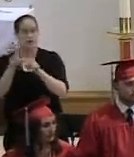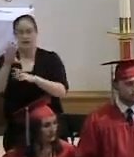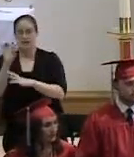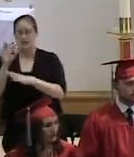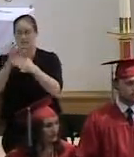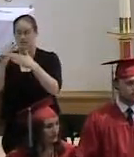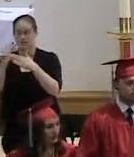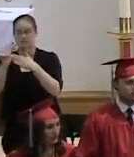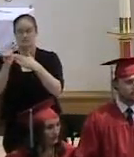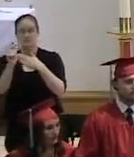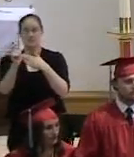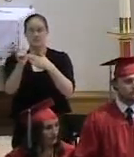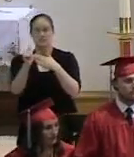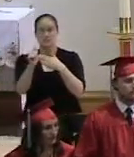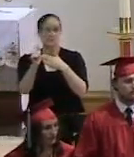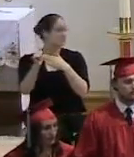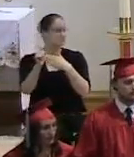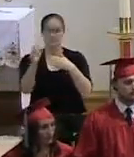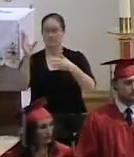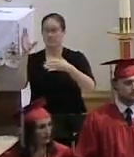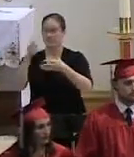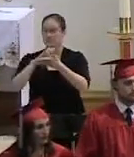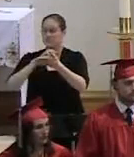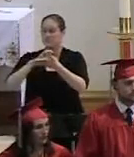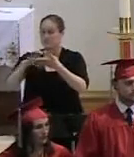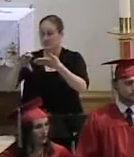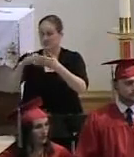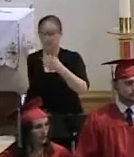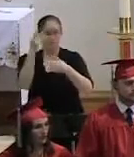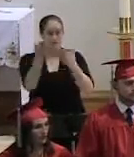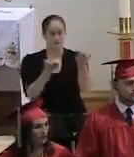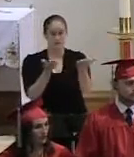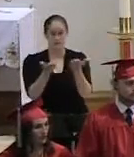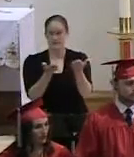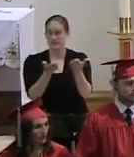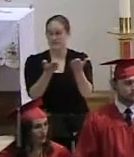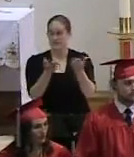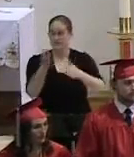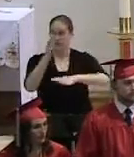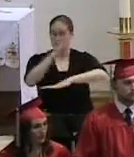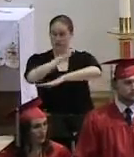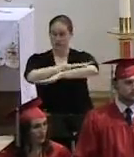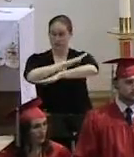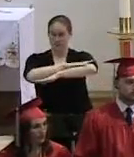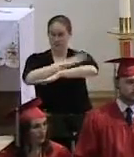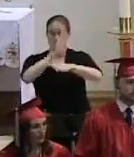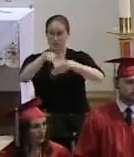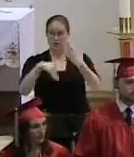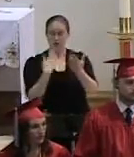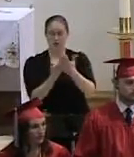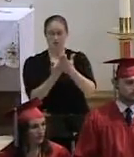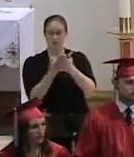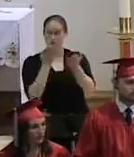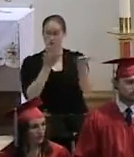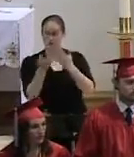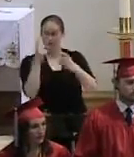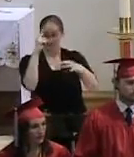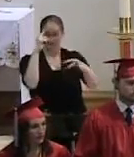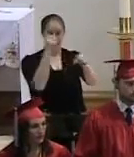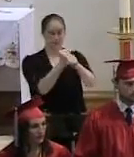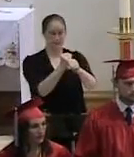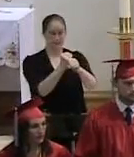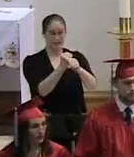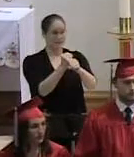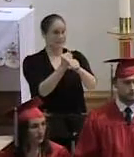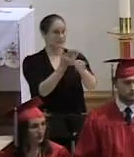$100 check for your service at the altar. Every one of you have served so faithfully, and it's